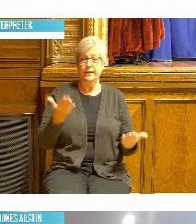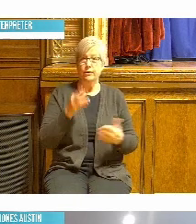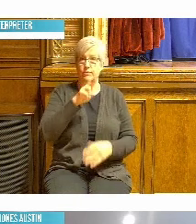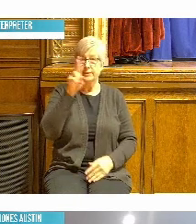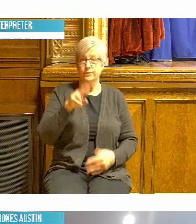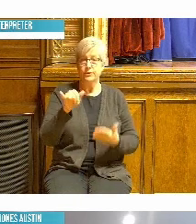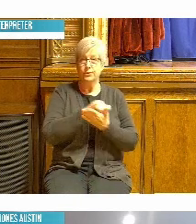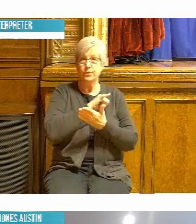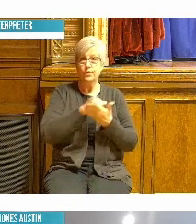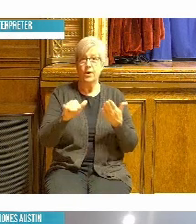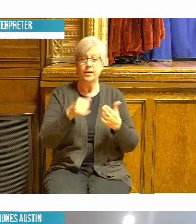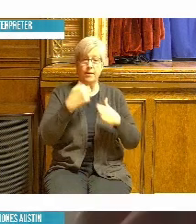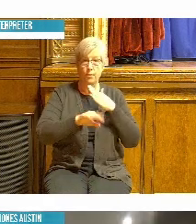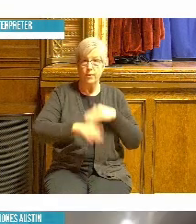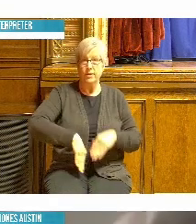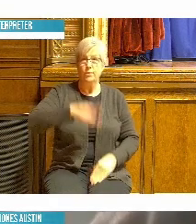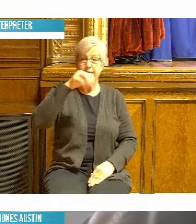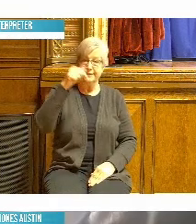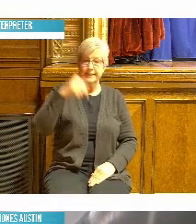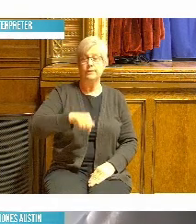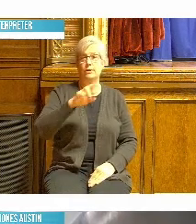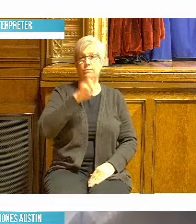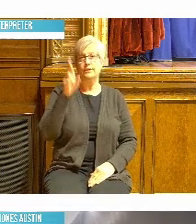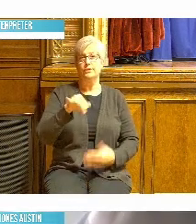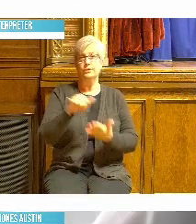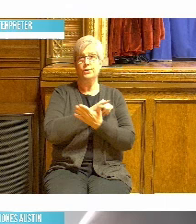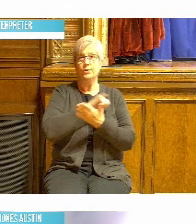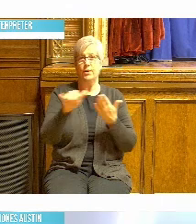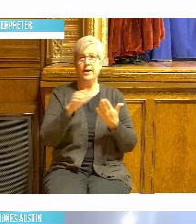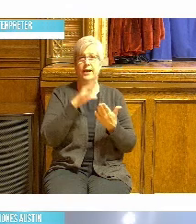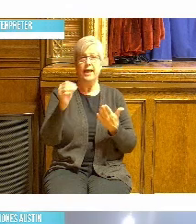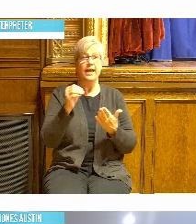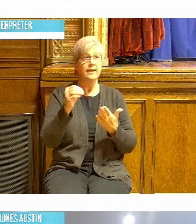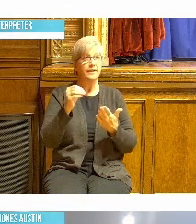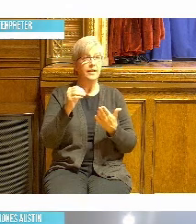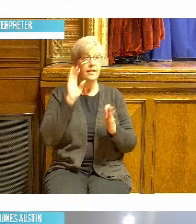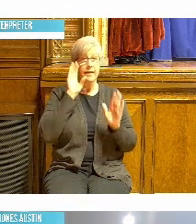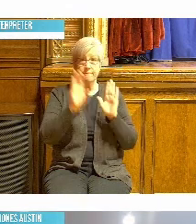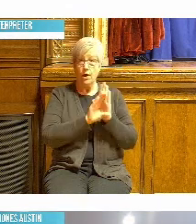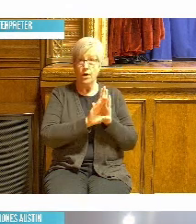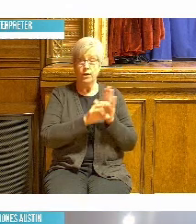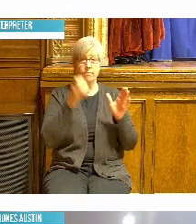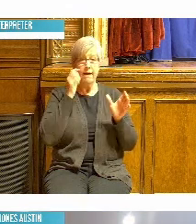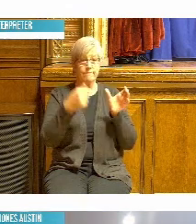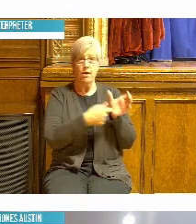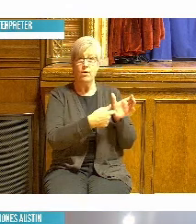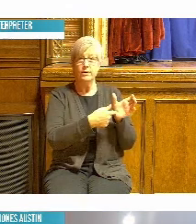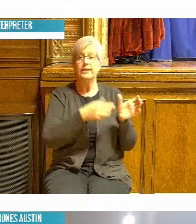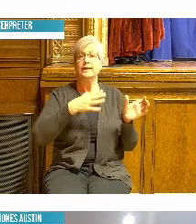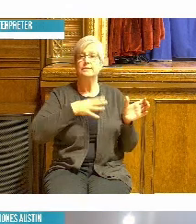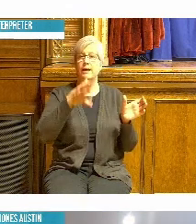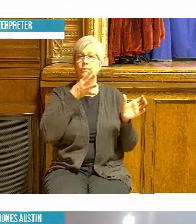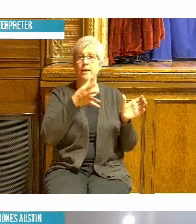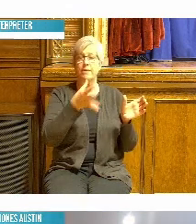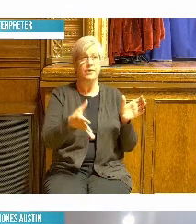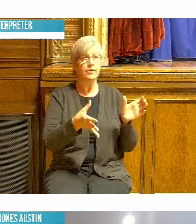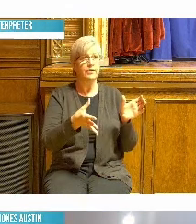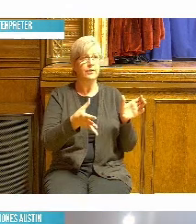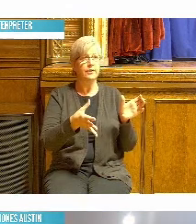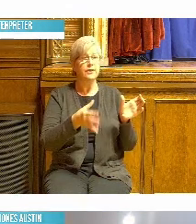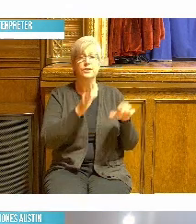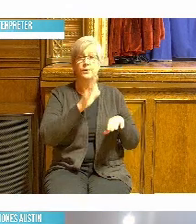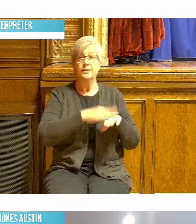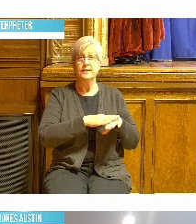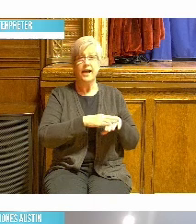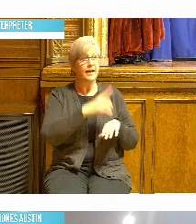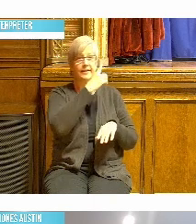New York, born and raised here in Rochester, New York. And the photo that's in my phone is my grandmother that was on one of